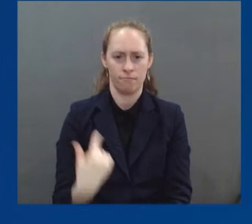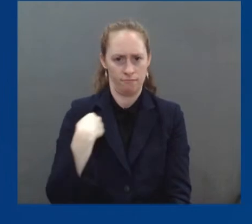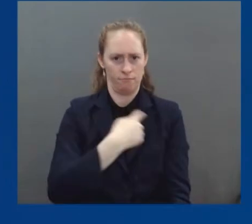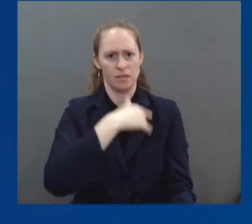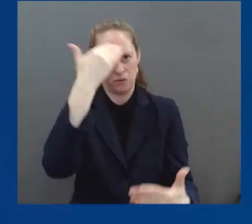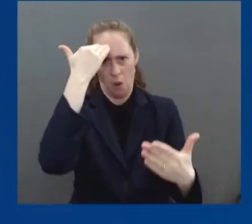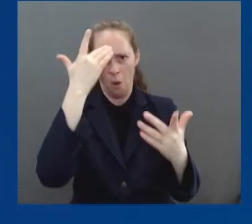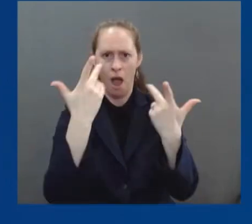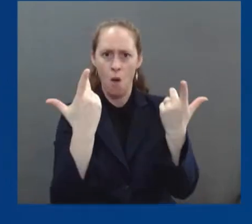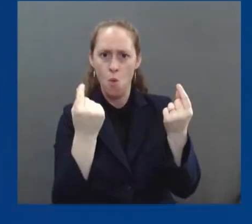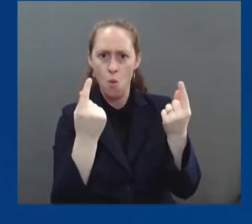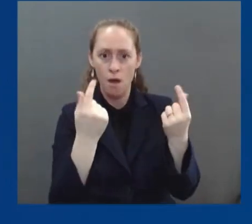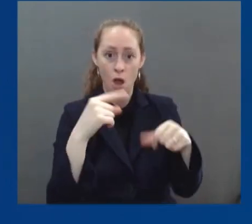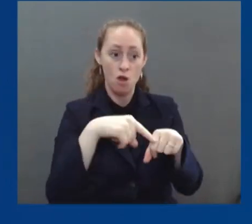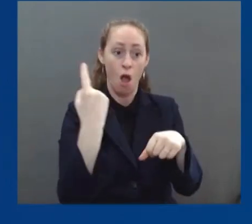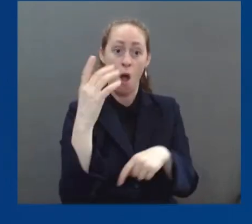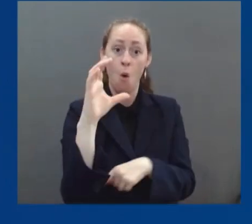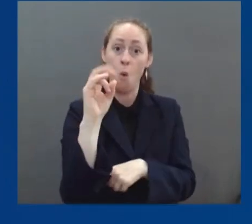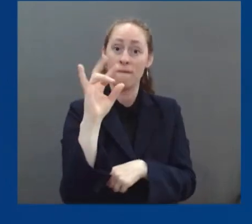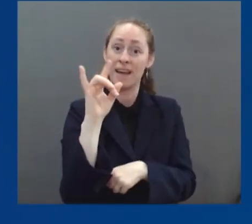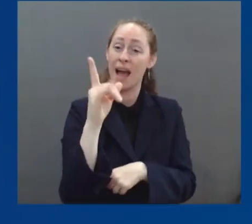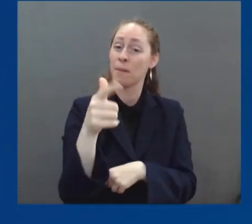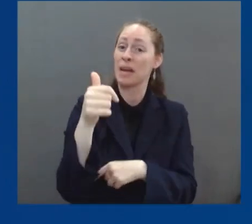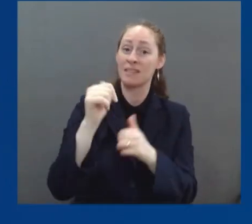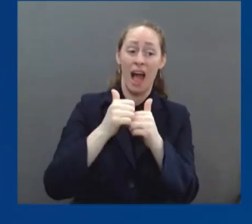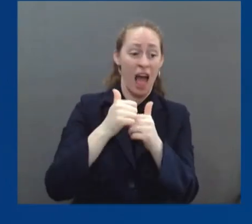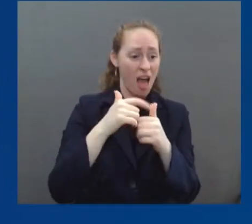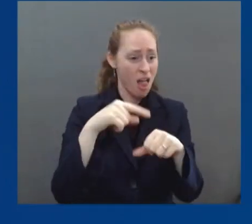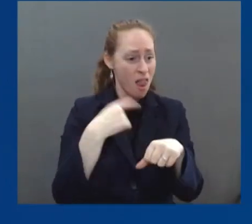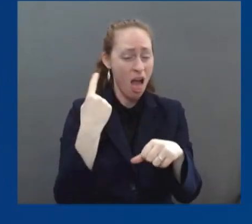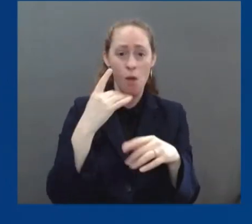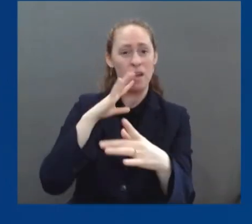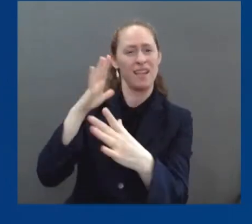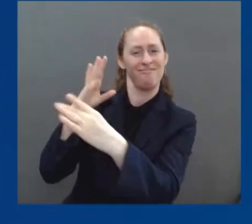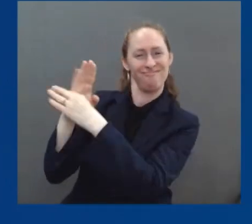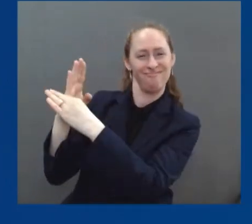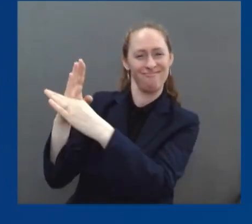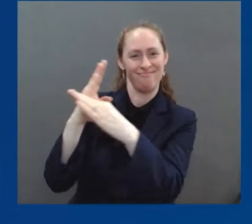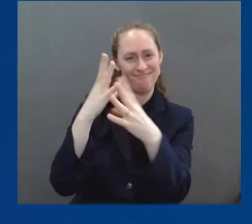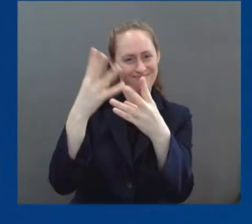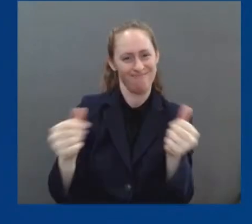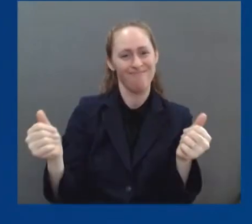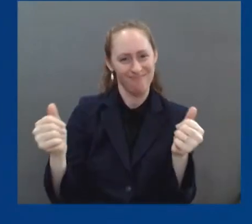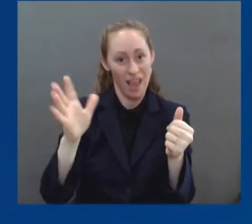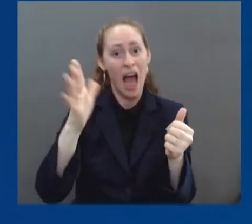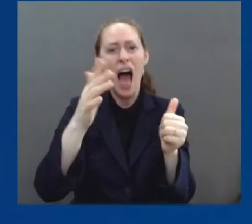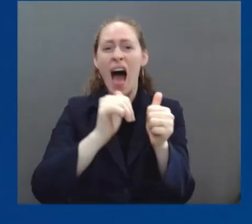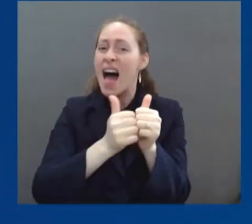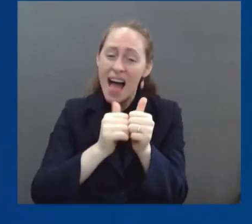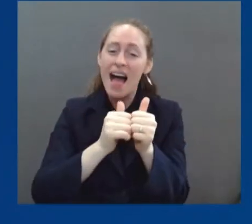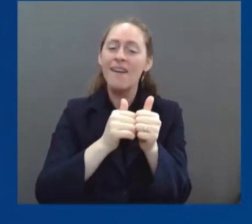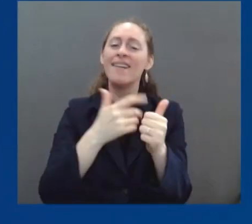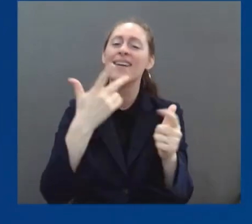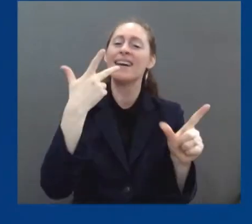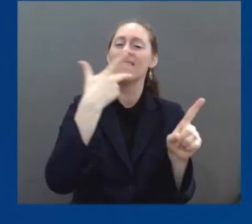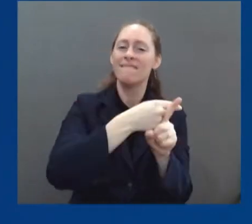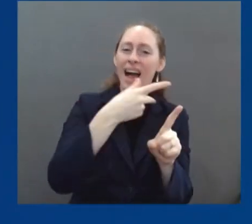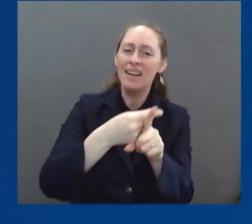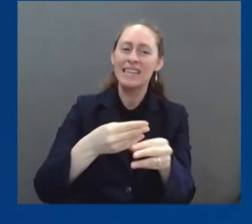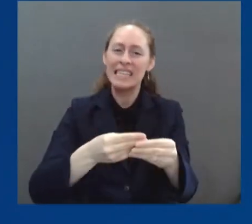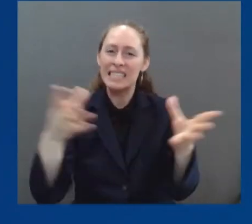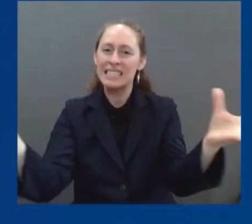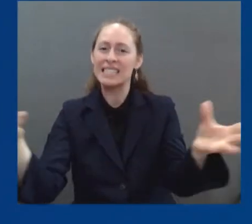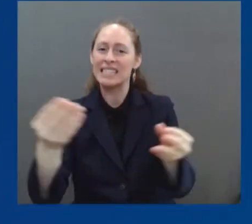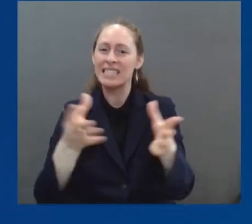critical to get vaccinated and boosted, which is our best tools that we have to prevent COVID-19. So I continue